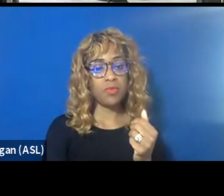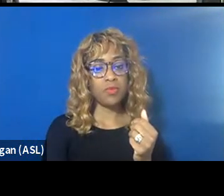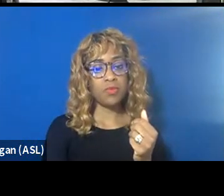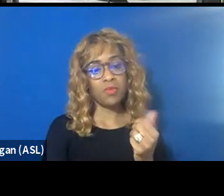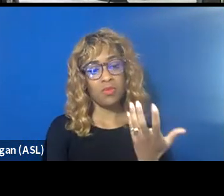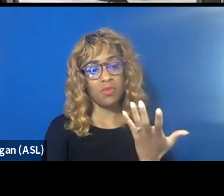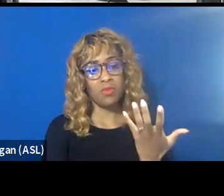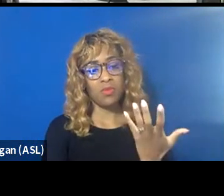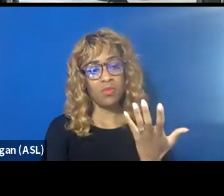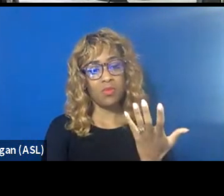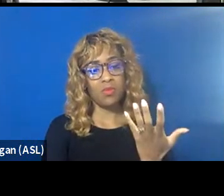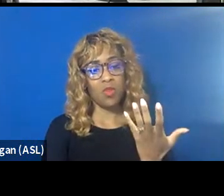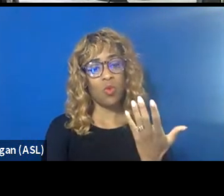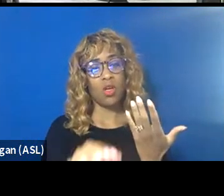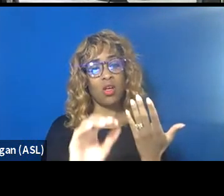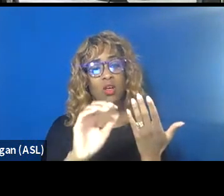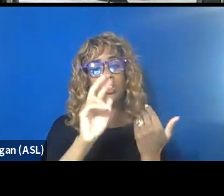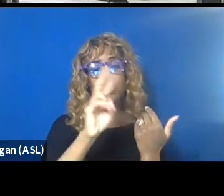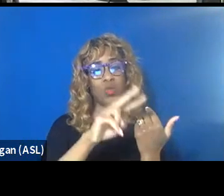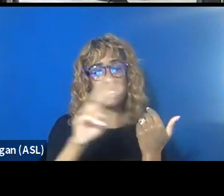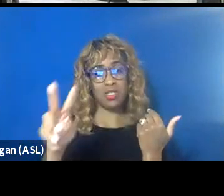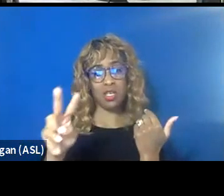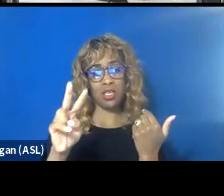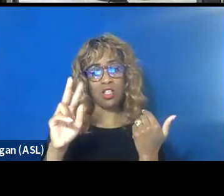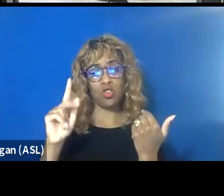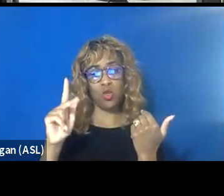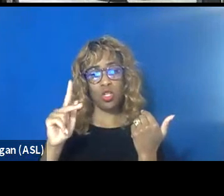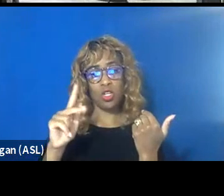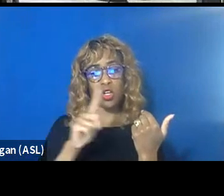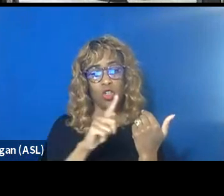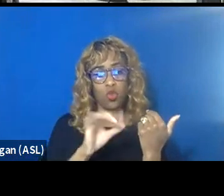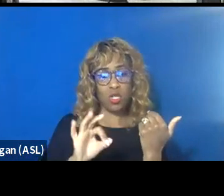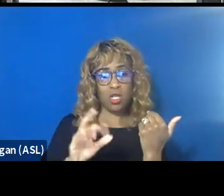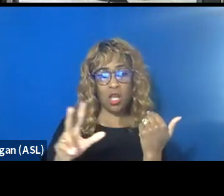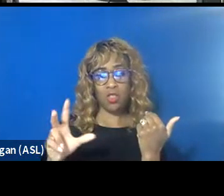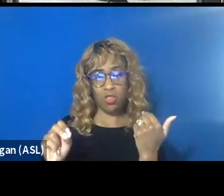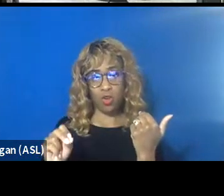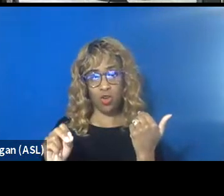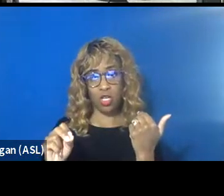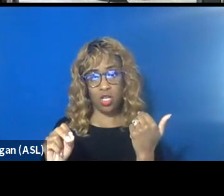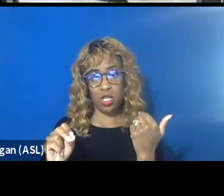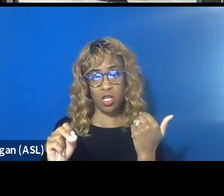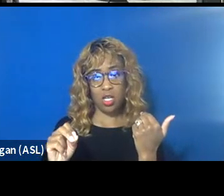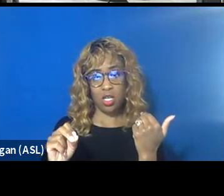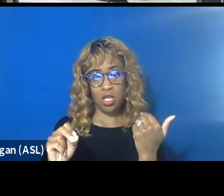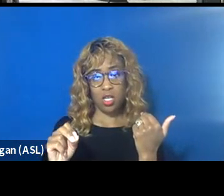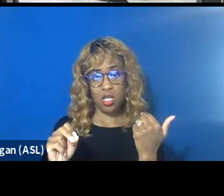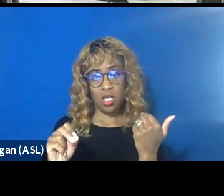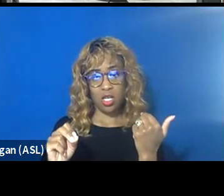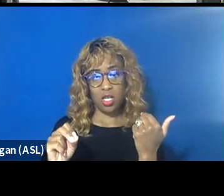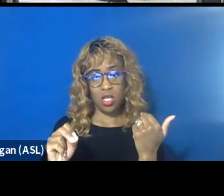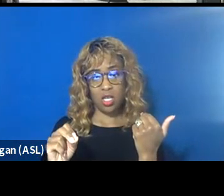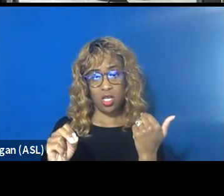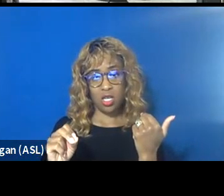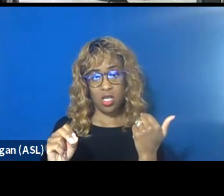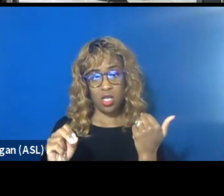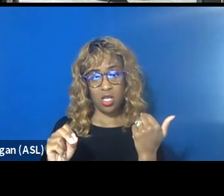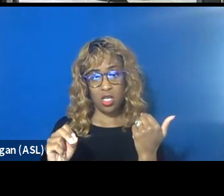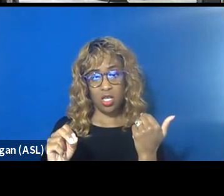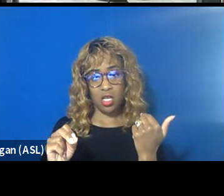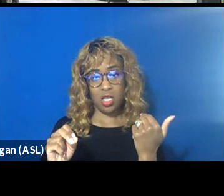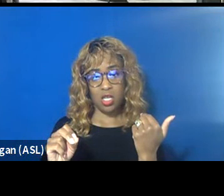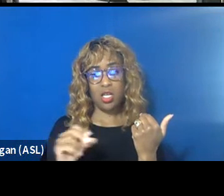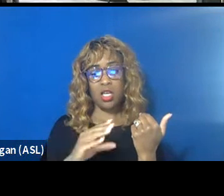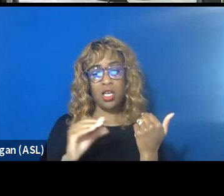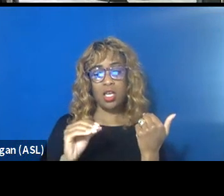the dates of the 22nd, 23rd, 29th, and 30th of July, and the dates of